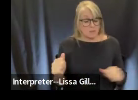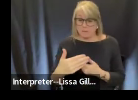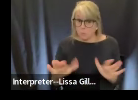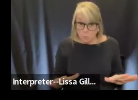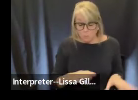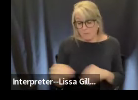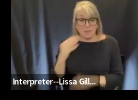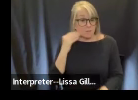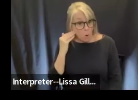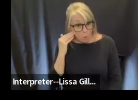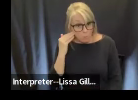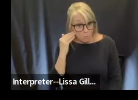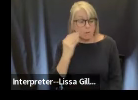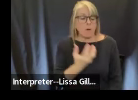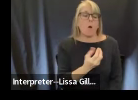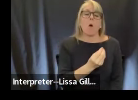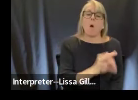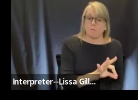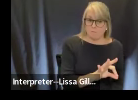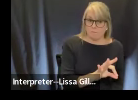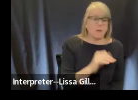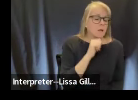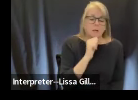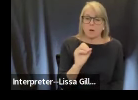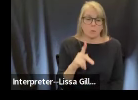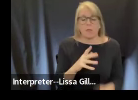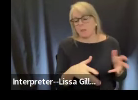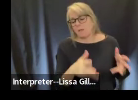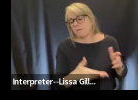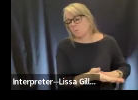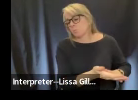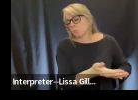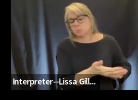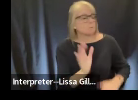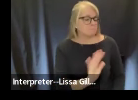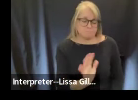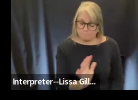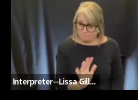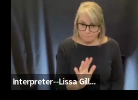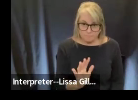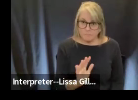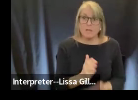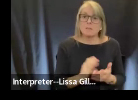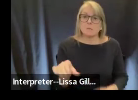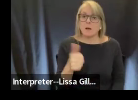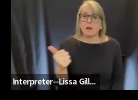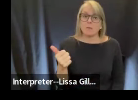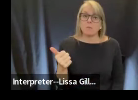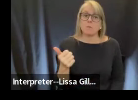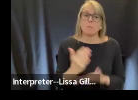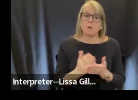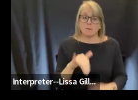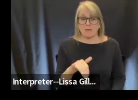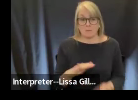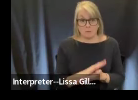home, turn it off. It's not okay to leave it on. In addition, some other elements to this tip